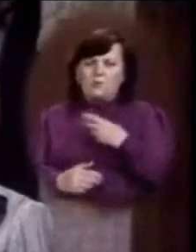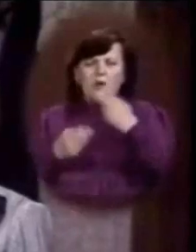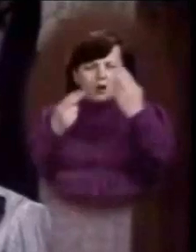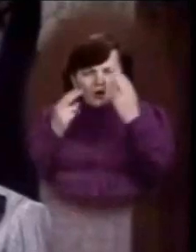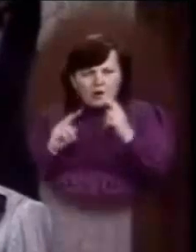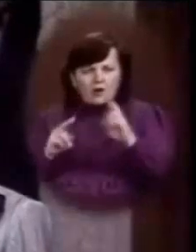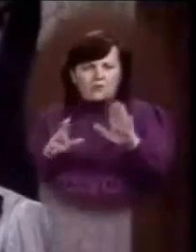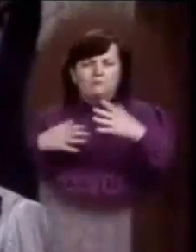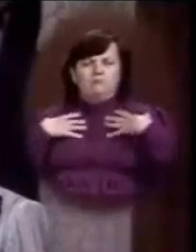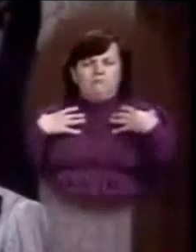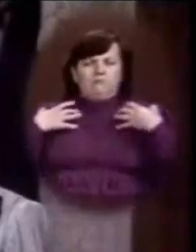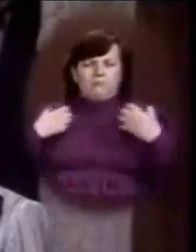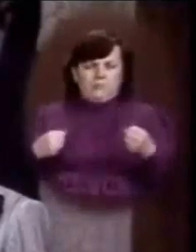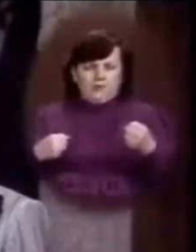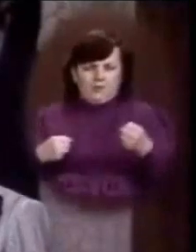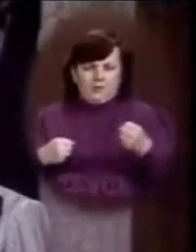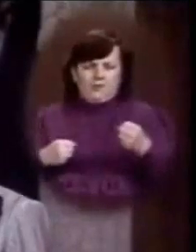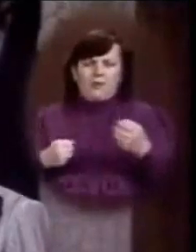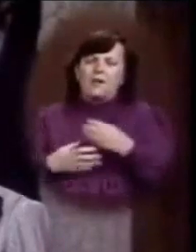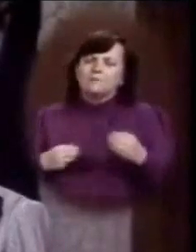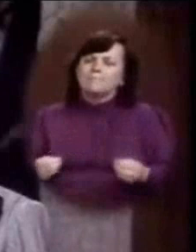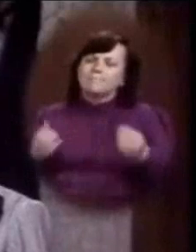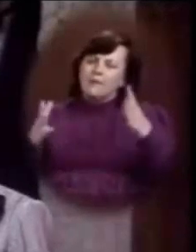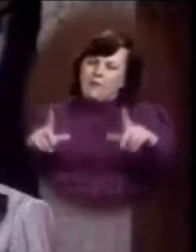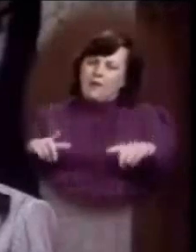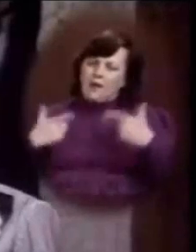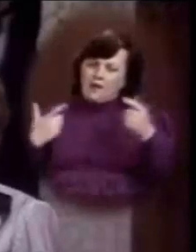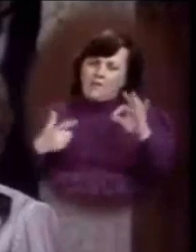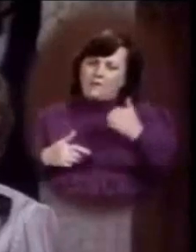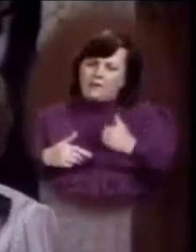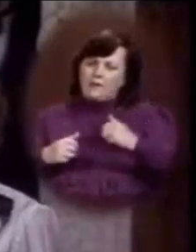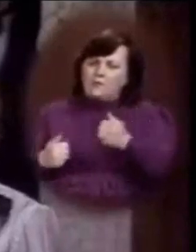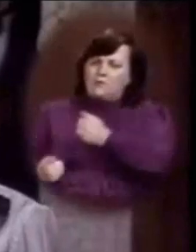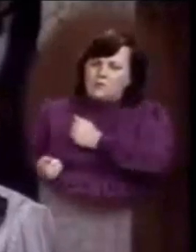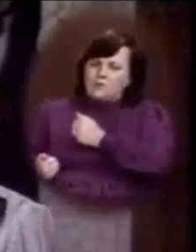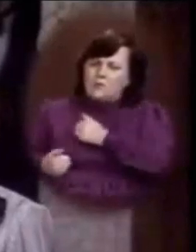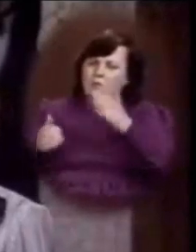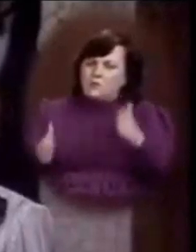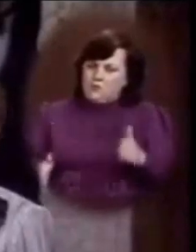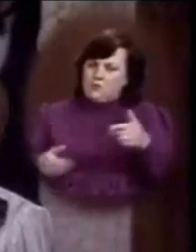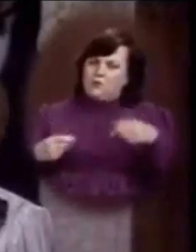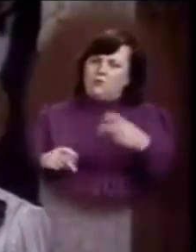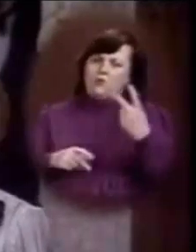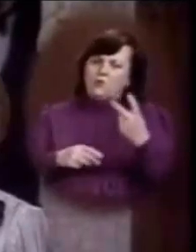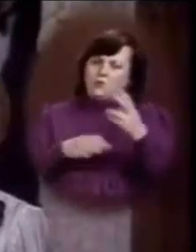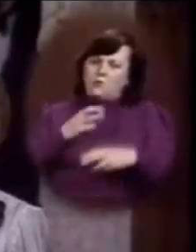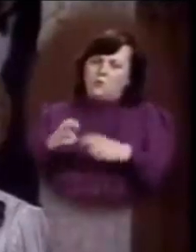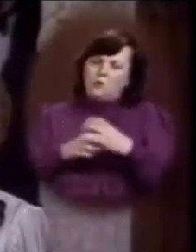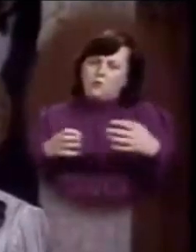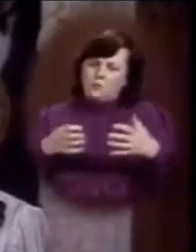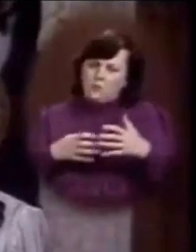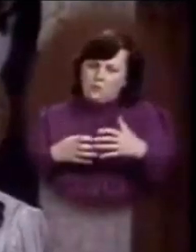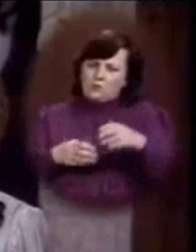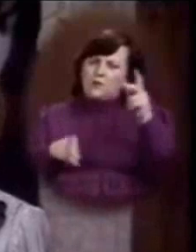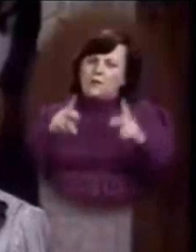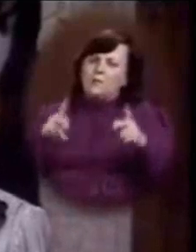of Canadian fighting men in two world wars. That is something which we in Britain will never forget,